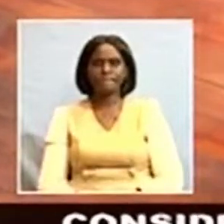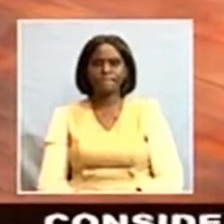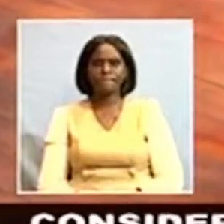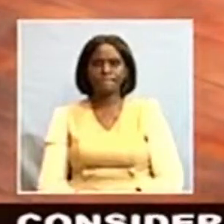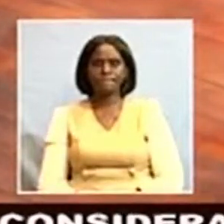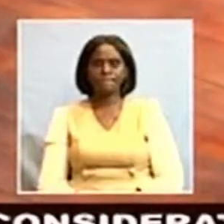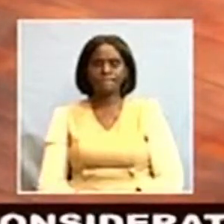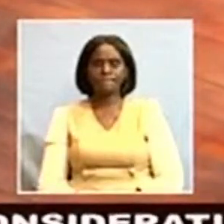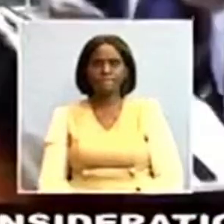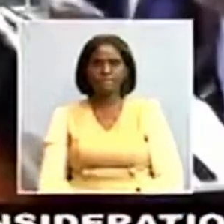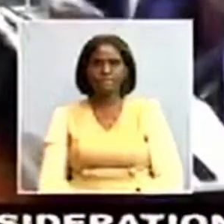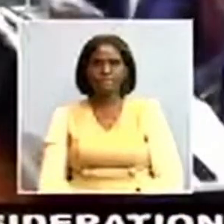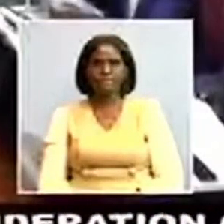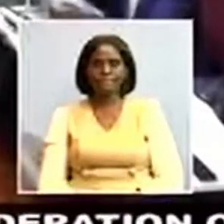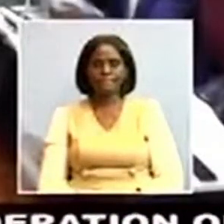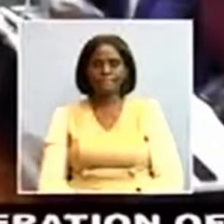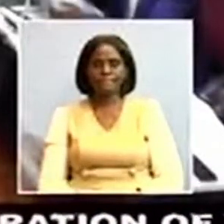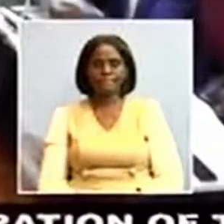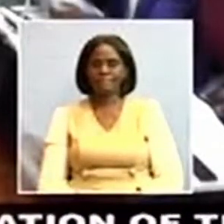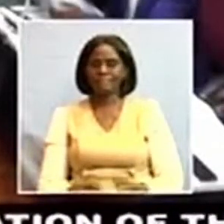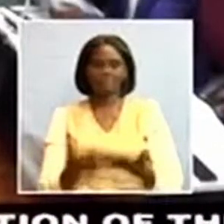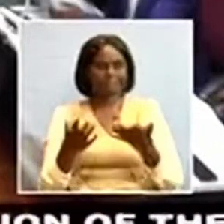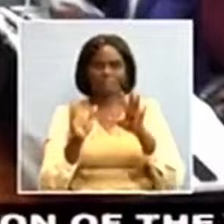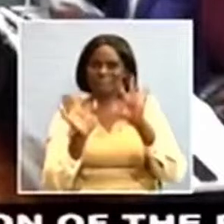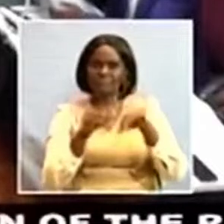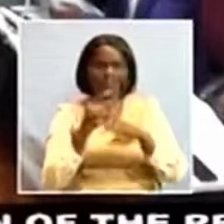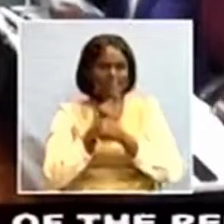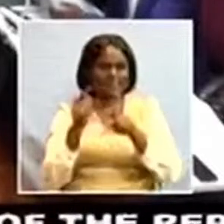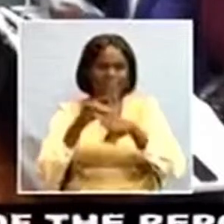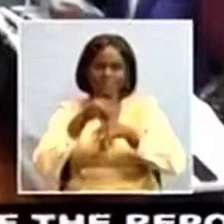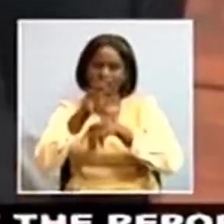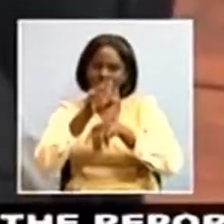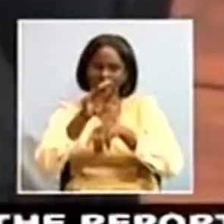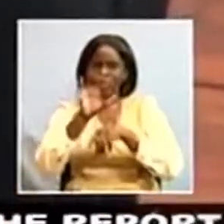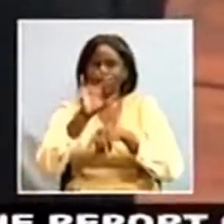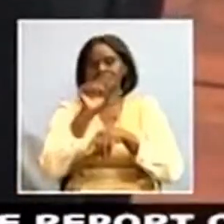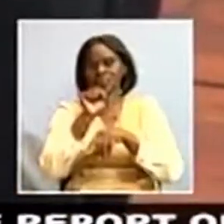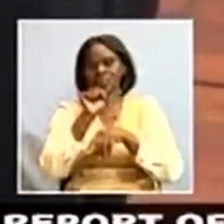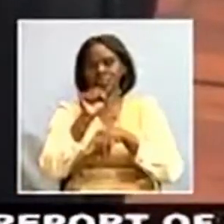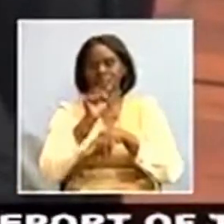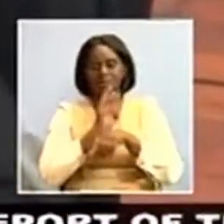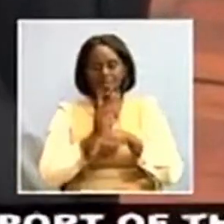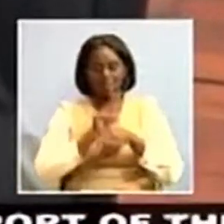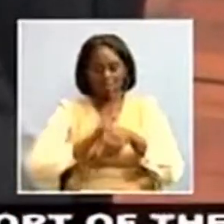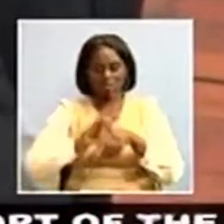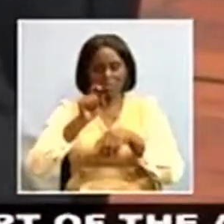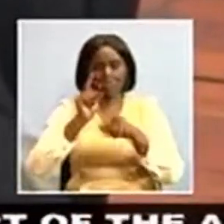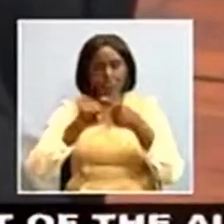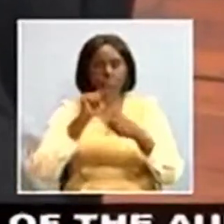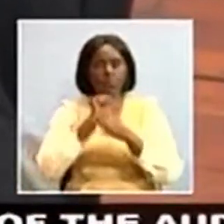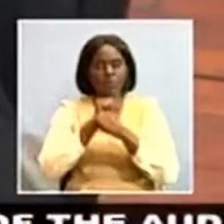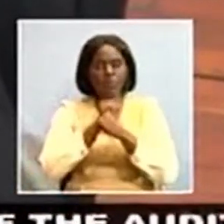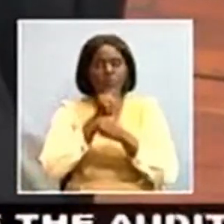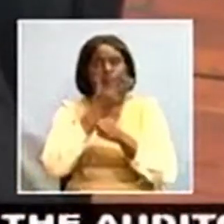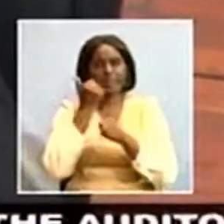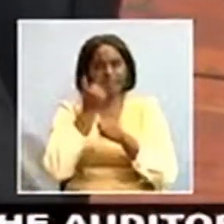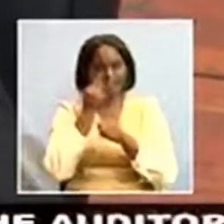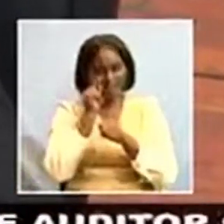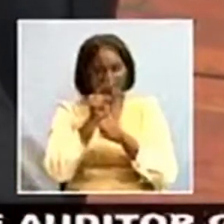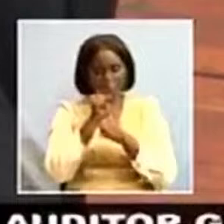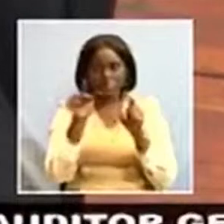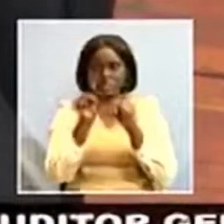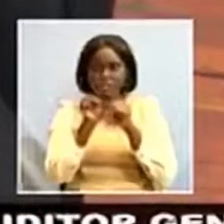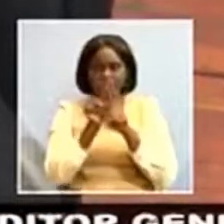So, I think this one I'll just maybe advise. CS, we need you to do better. This type